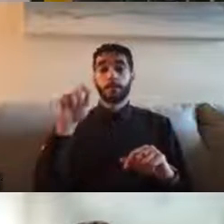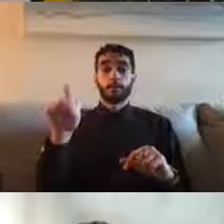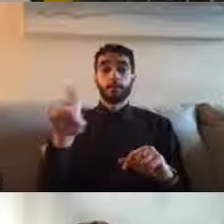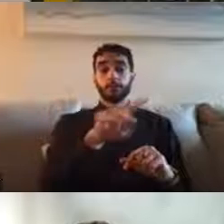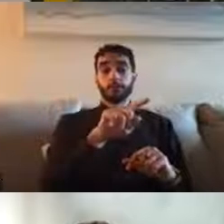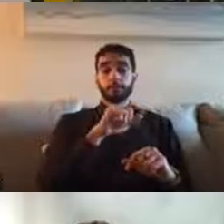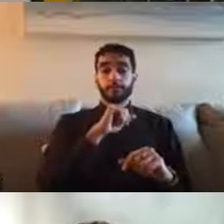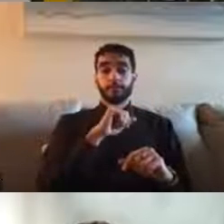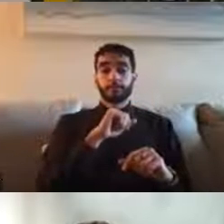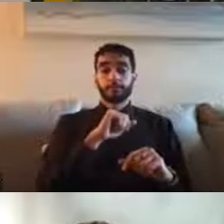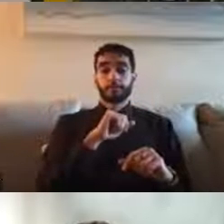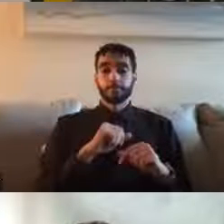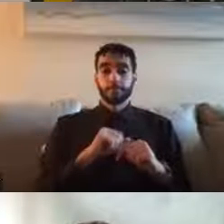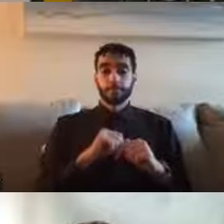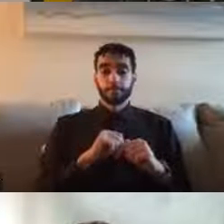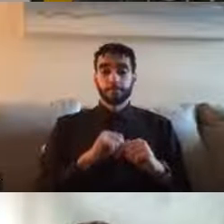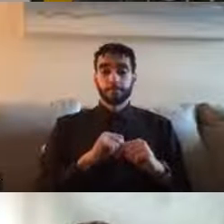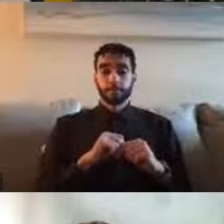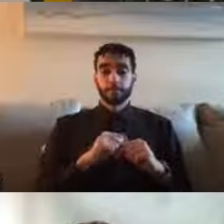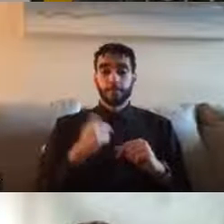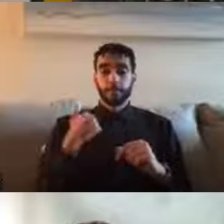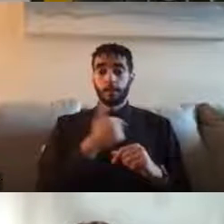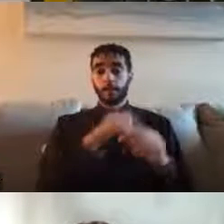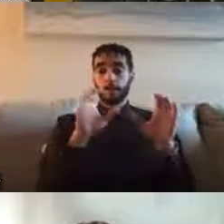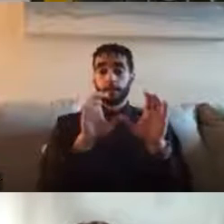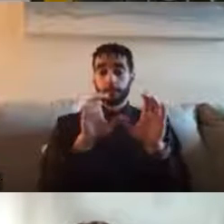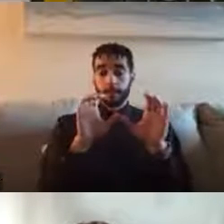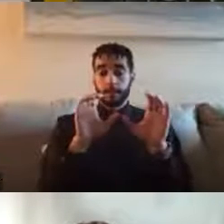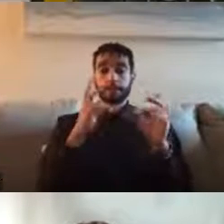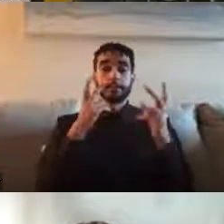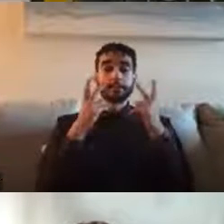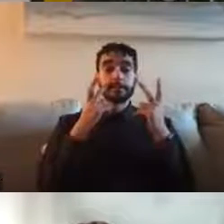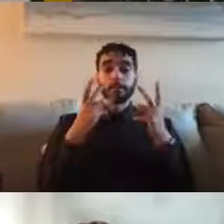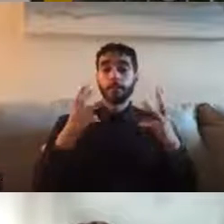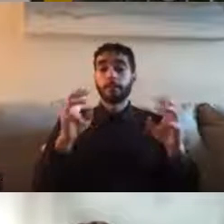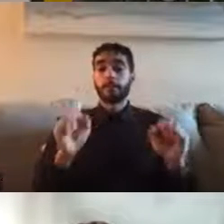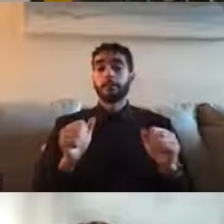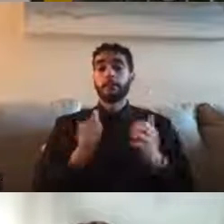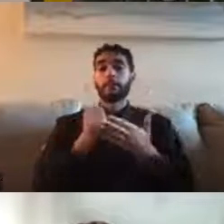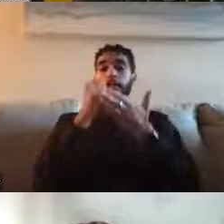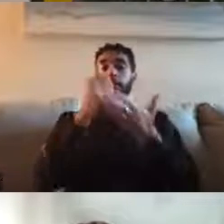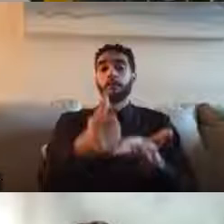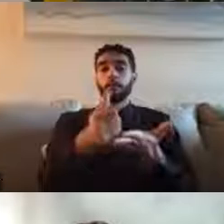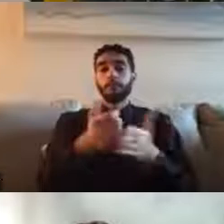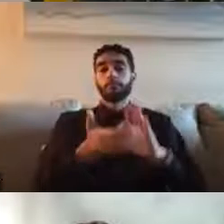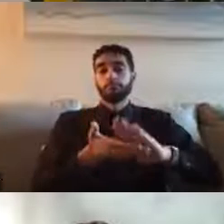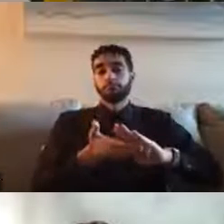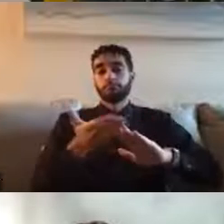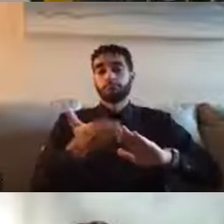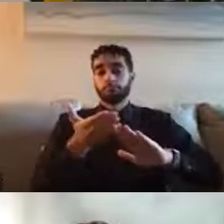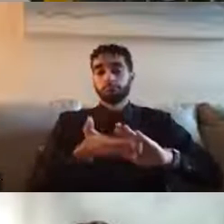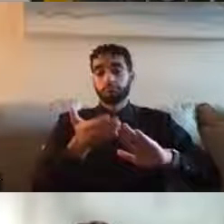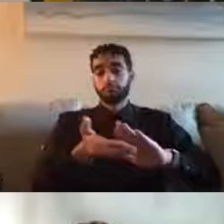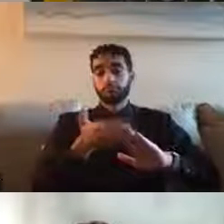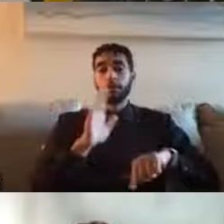is, does our committee see a way to support the continuity of the Cal